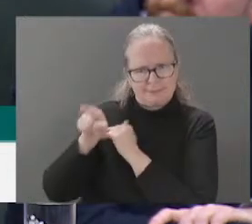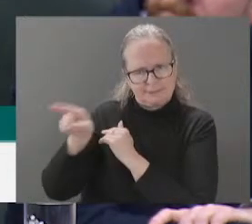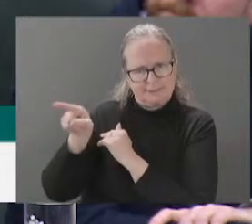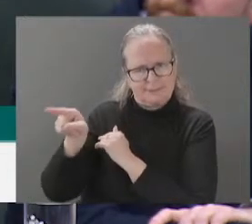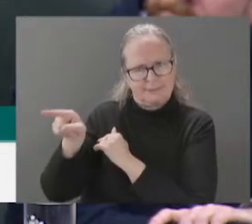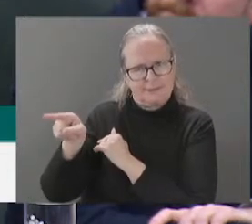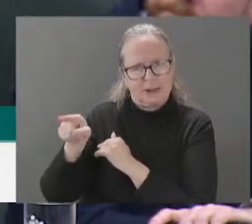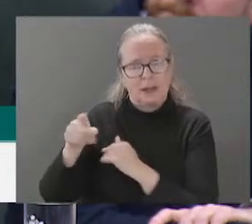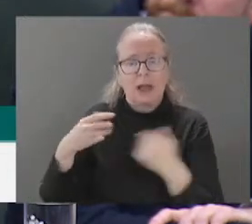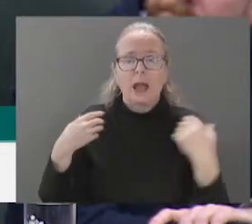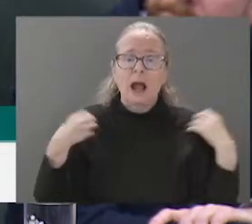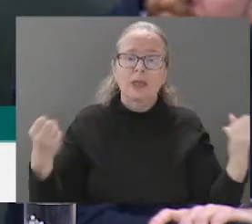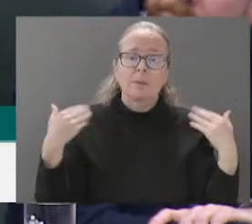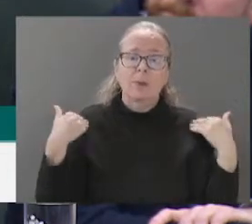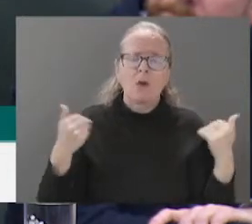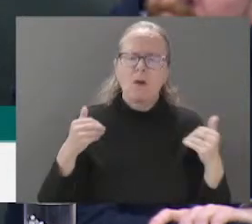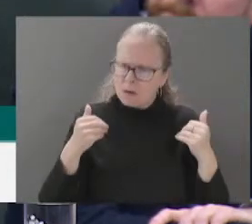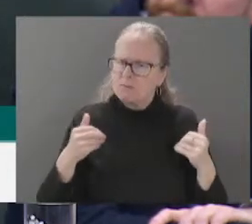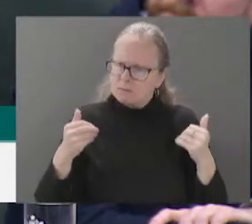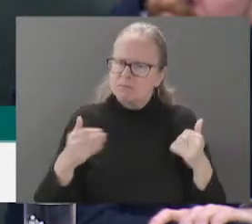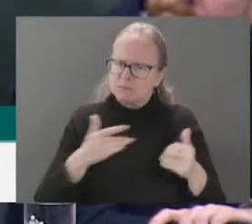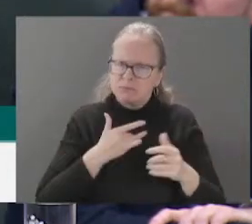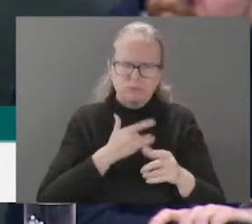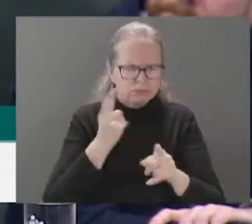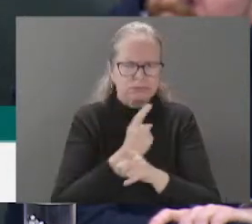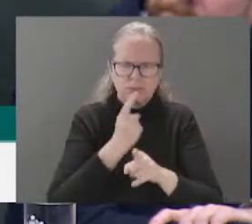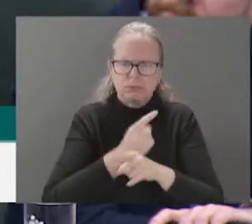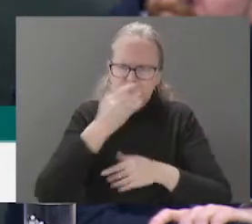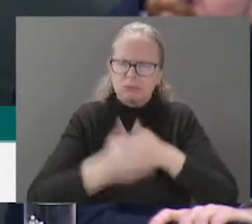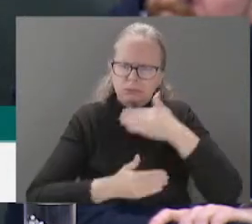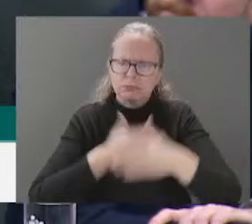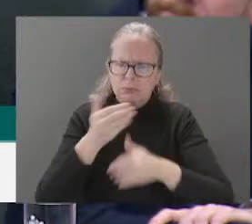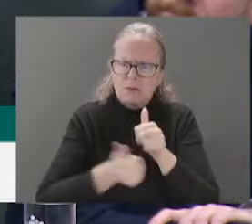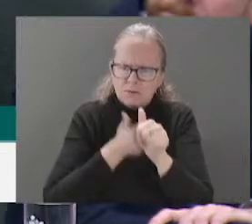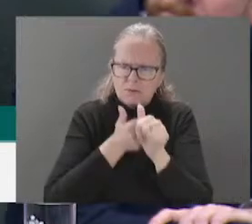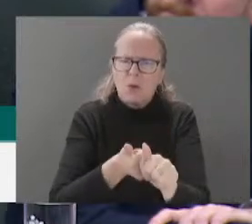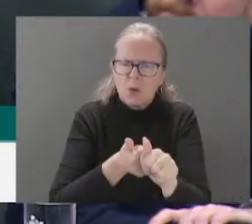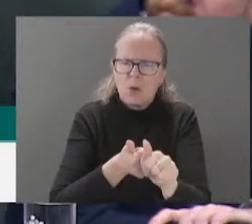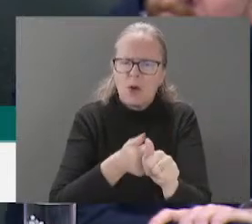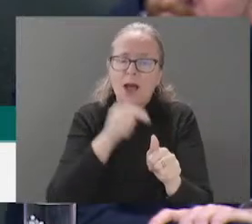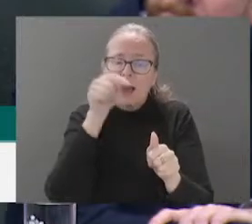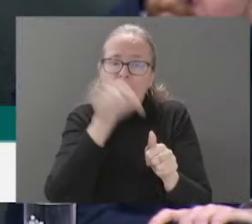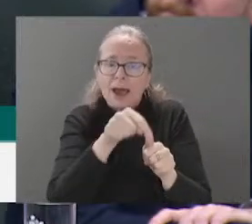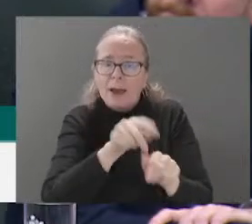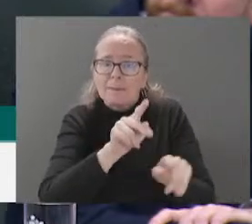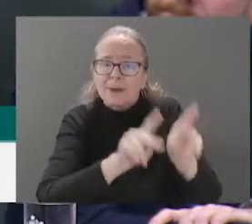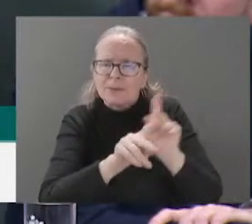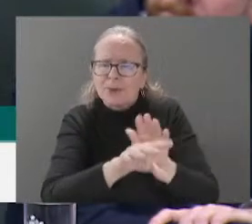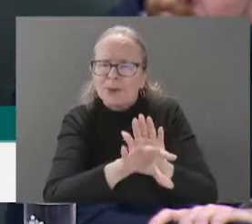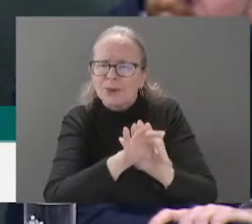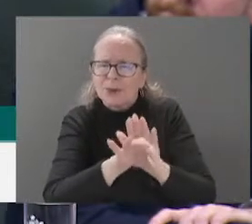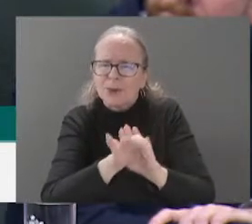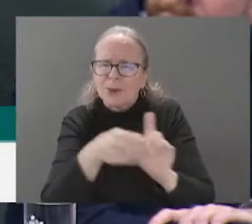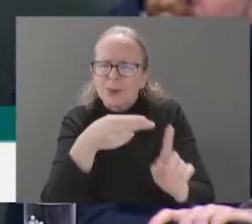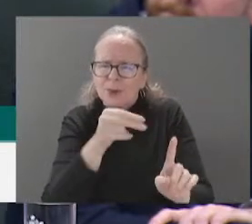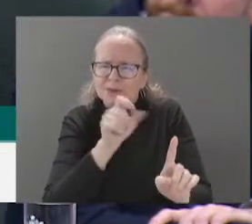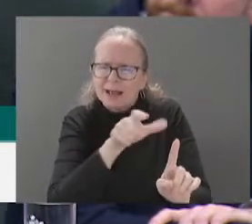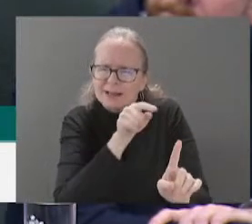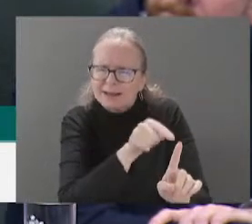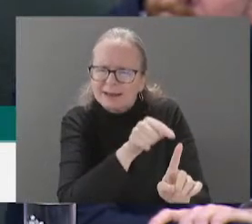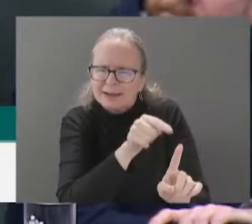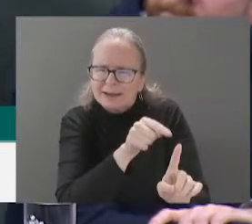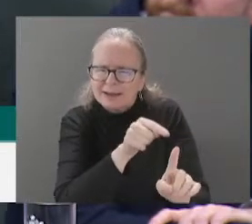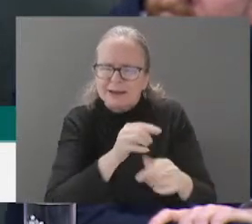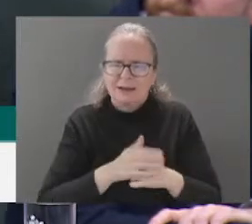claimed that patients chose these motels a social service Minister who tried to blame this side of the house and then his own